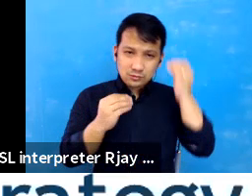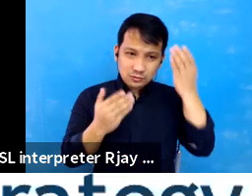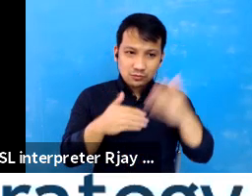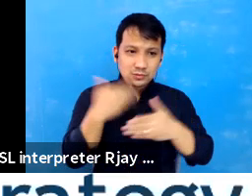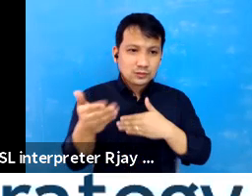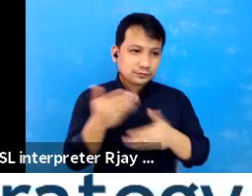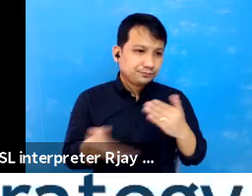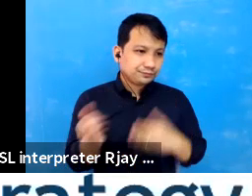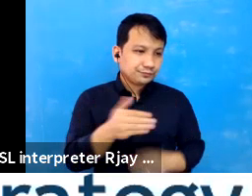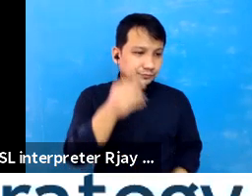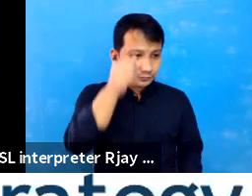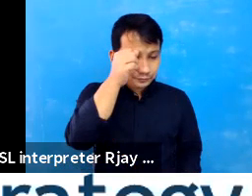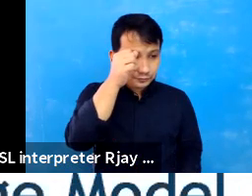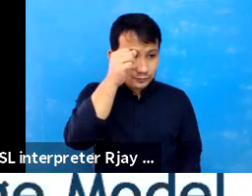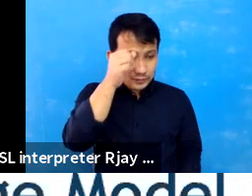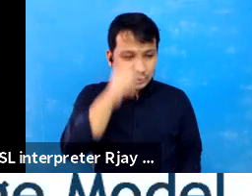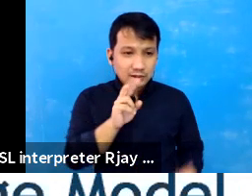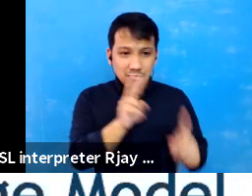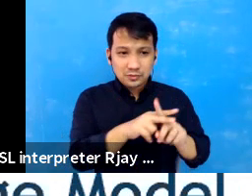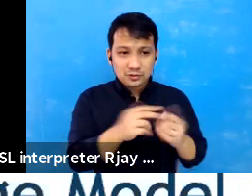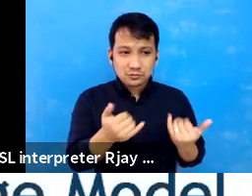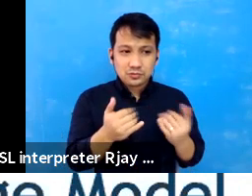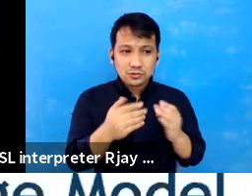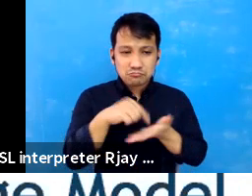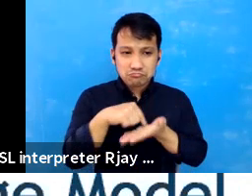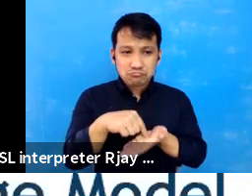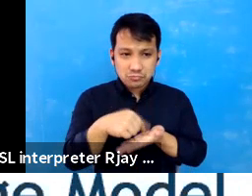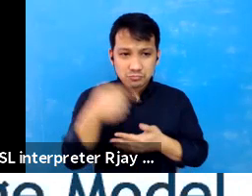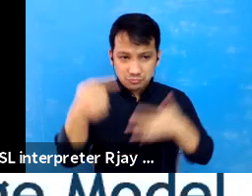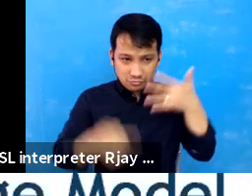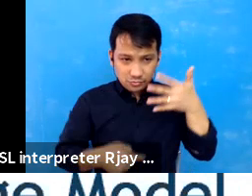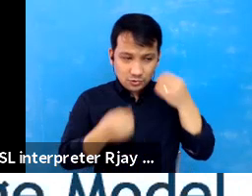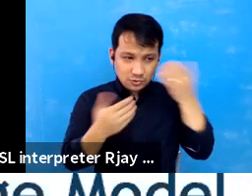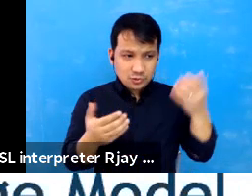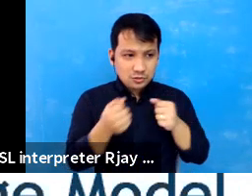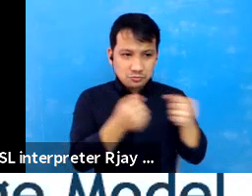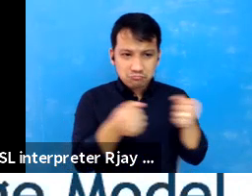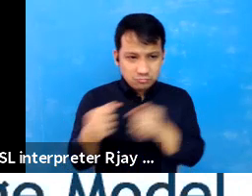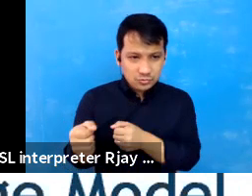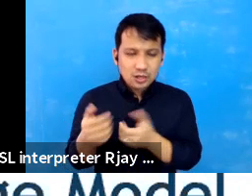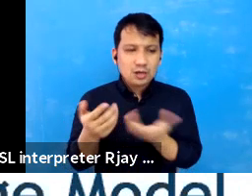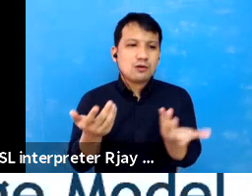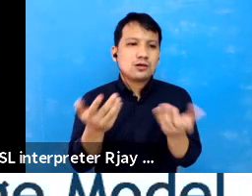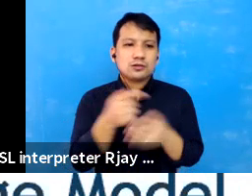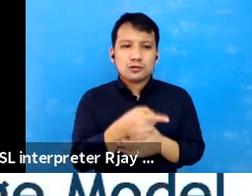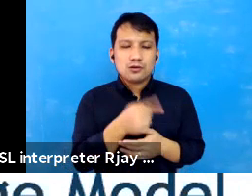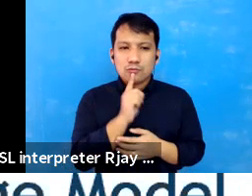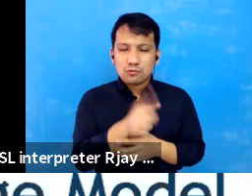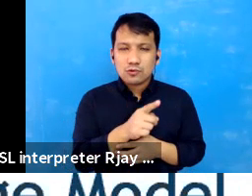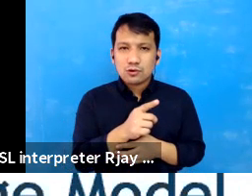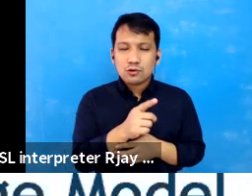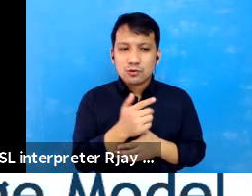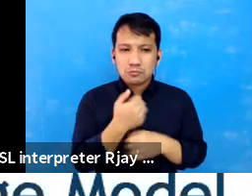slide, please. They applied this model in their strategy, and